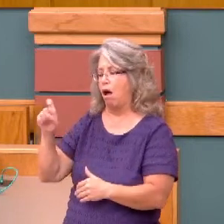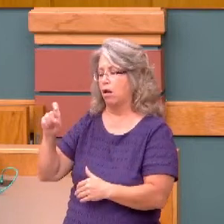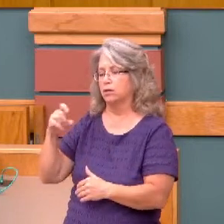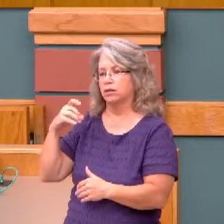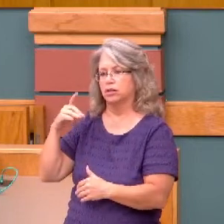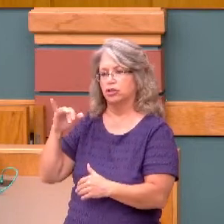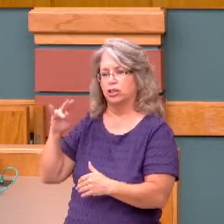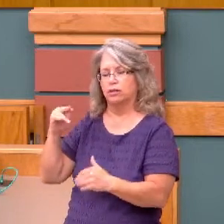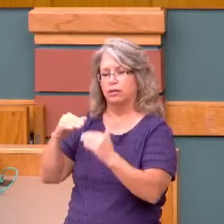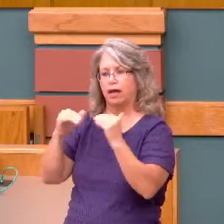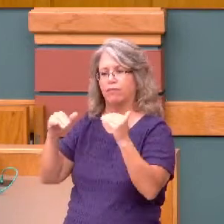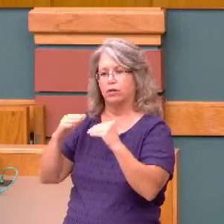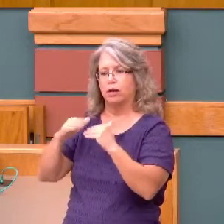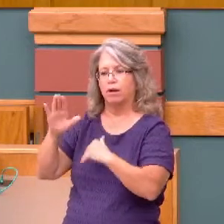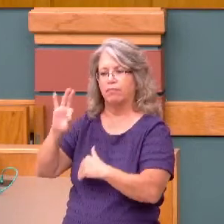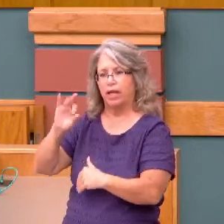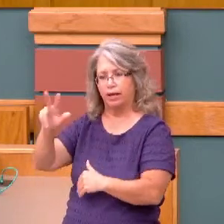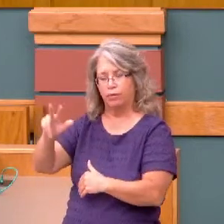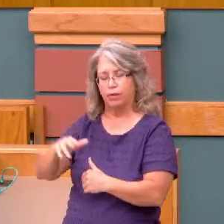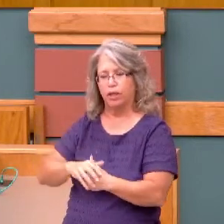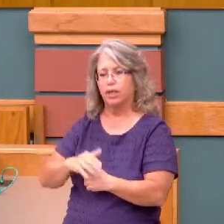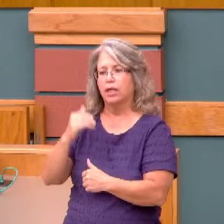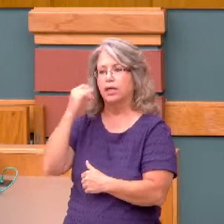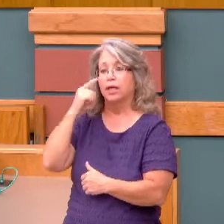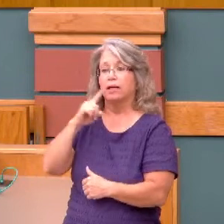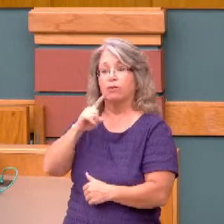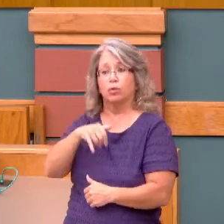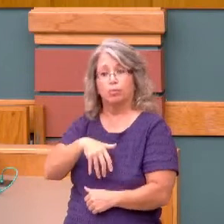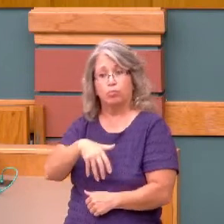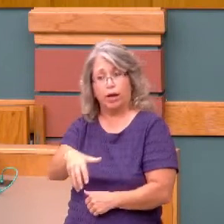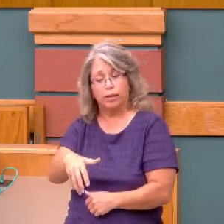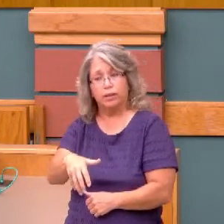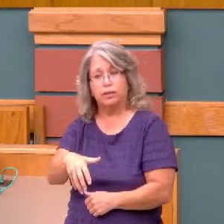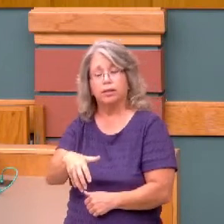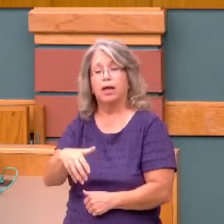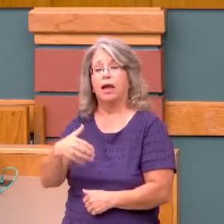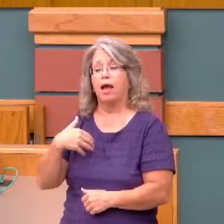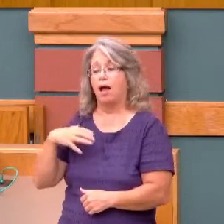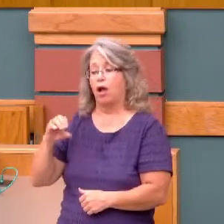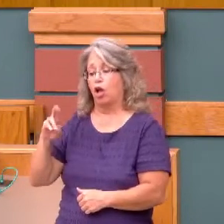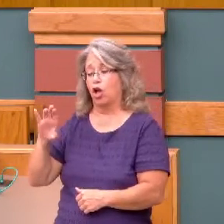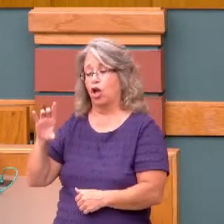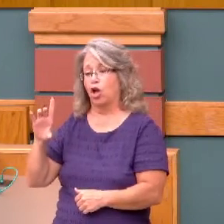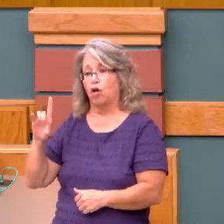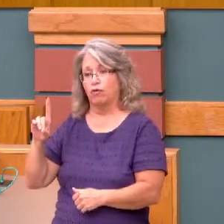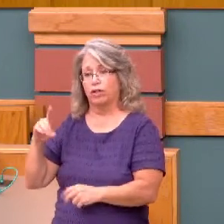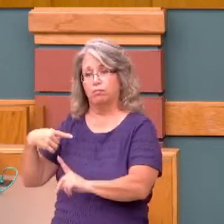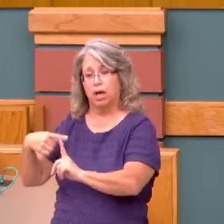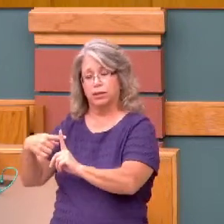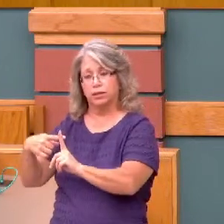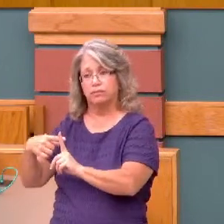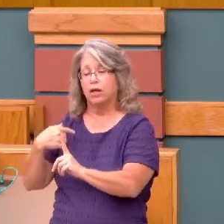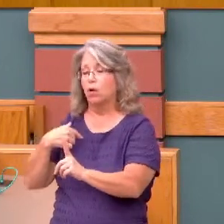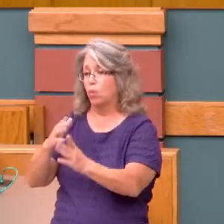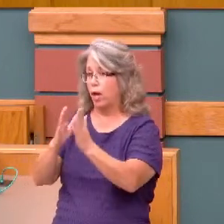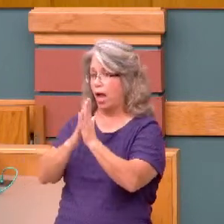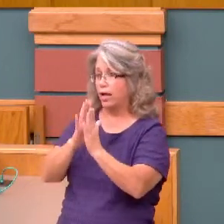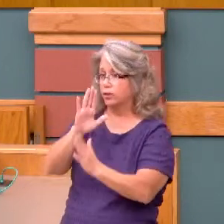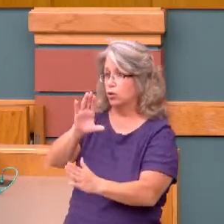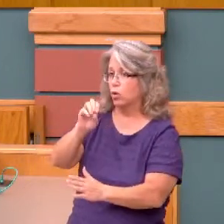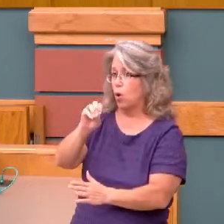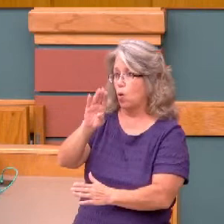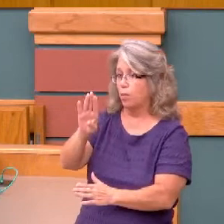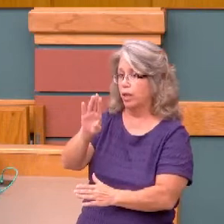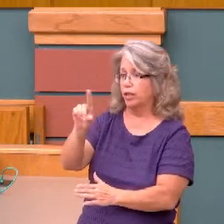are pregnant and positive with COVID, we ask that you have your OBGYN provider say it's okay for you to get